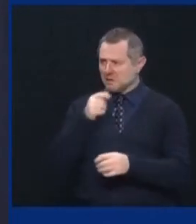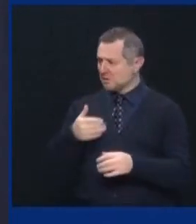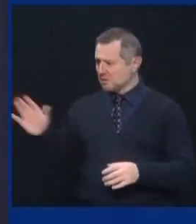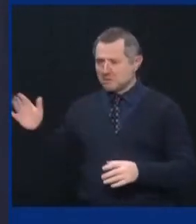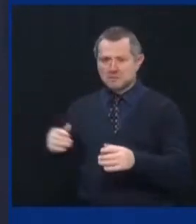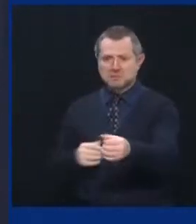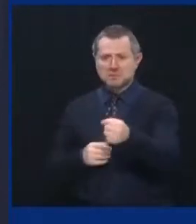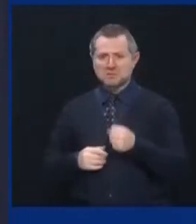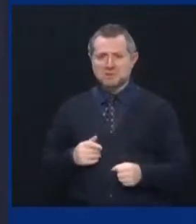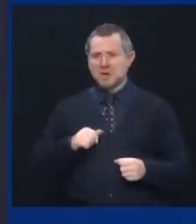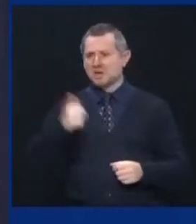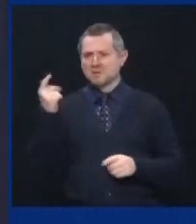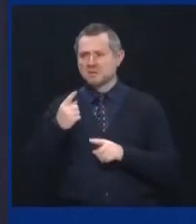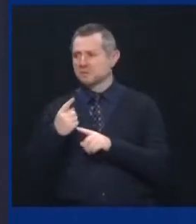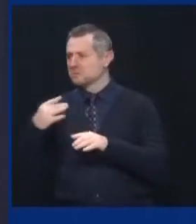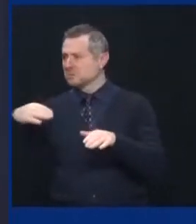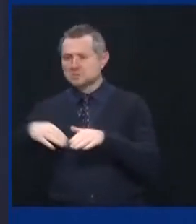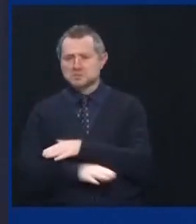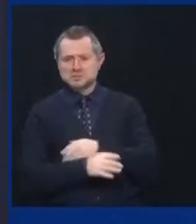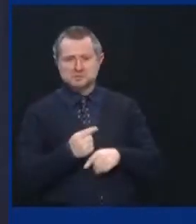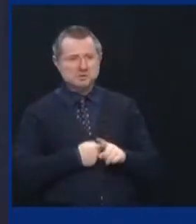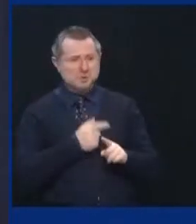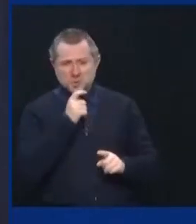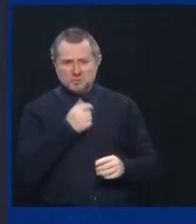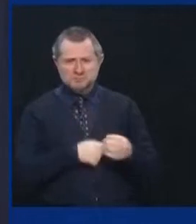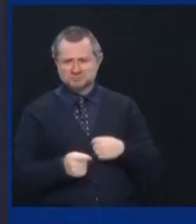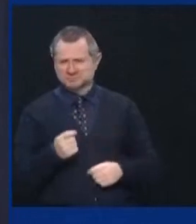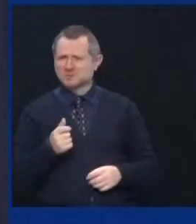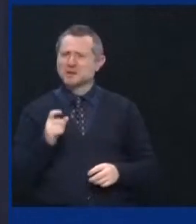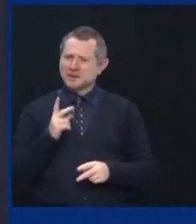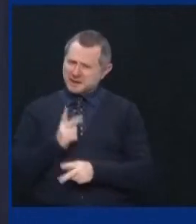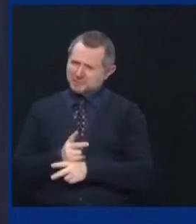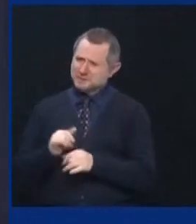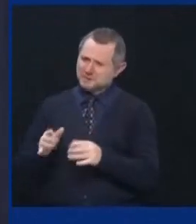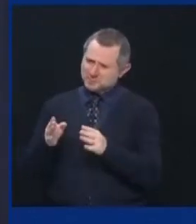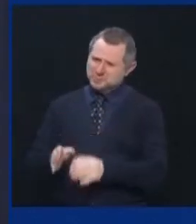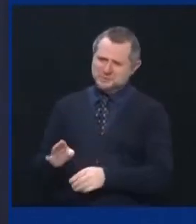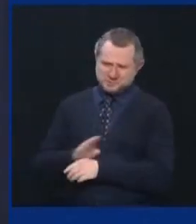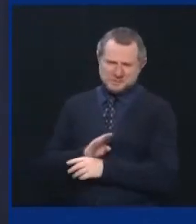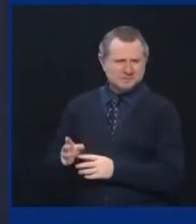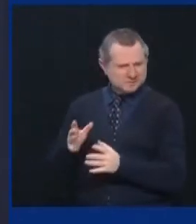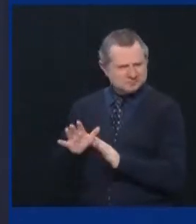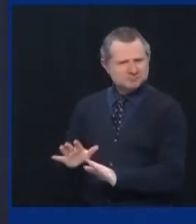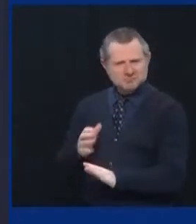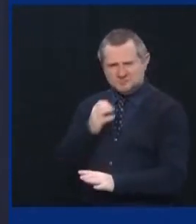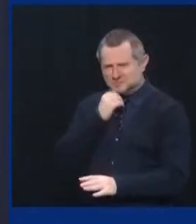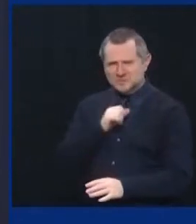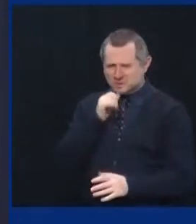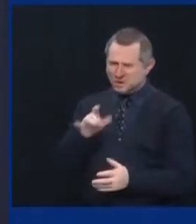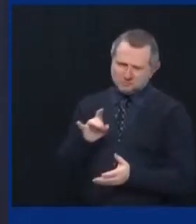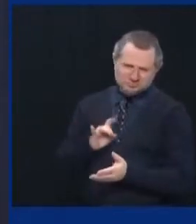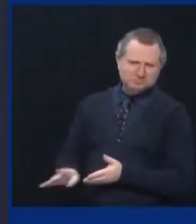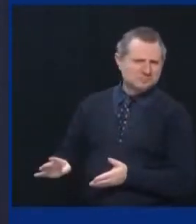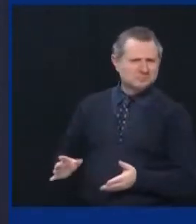nil. So stay with this tenant. Don't displace this